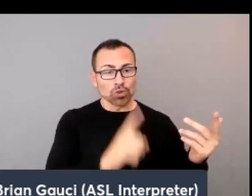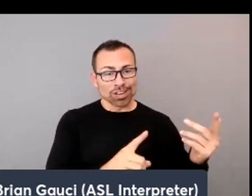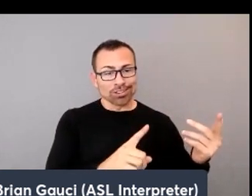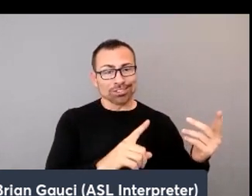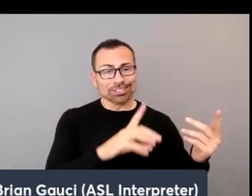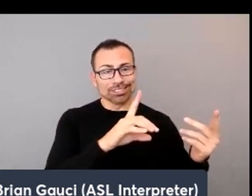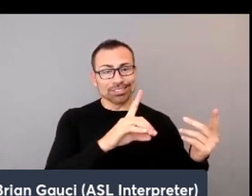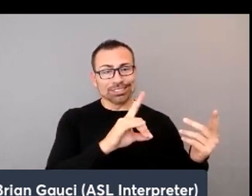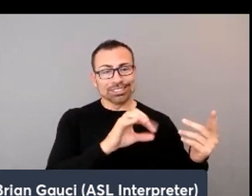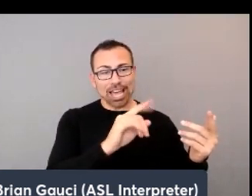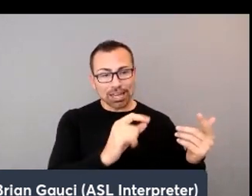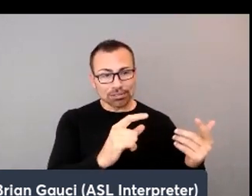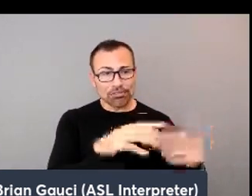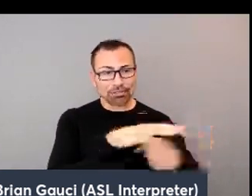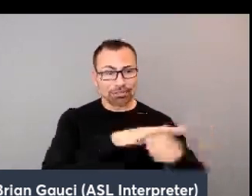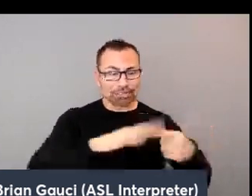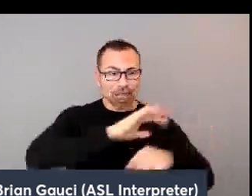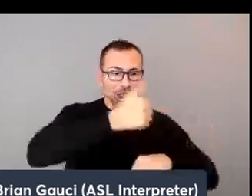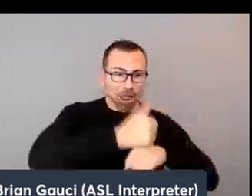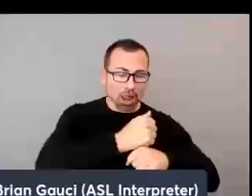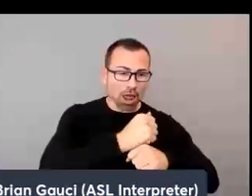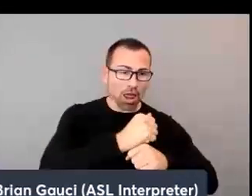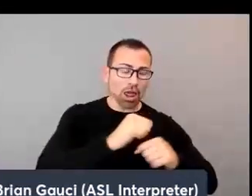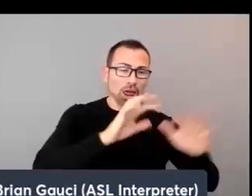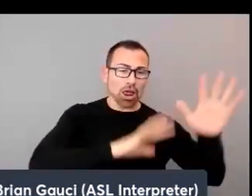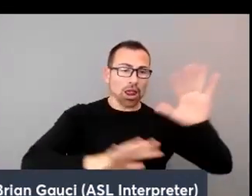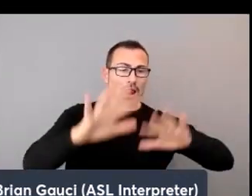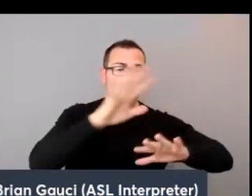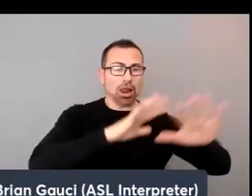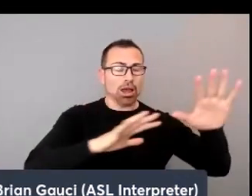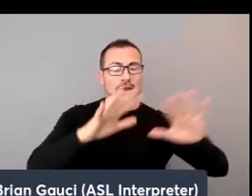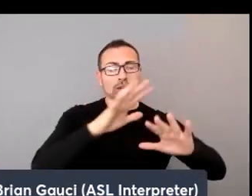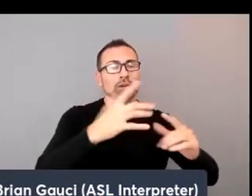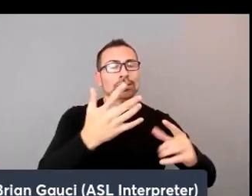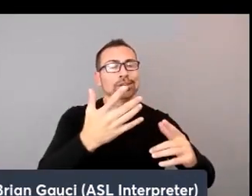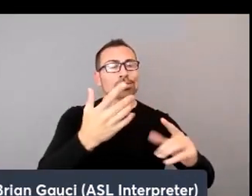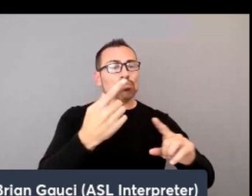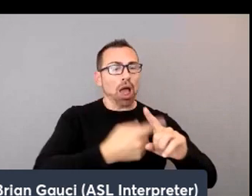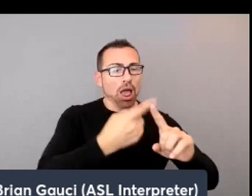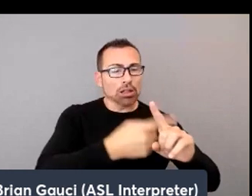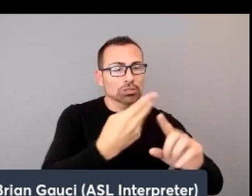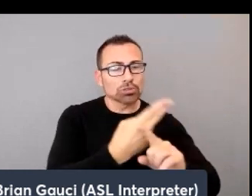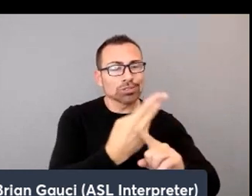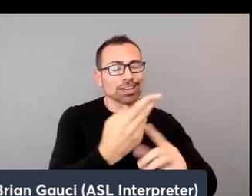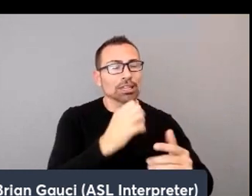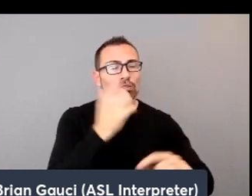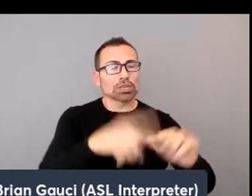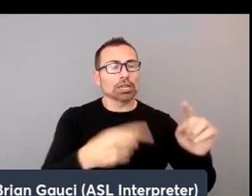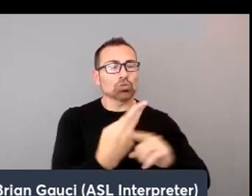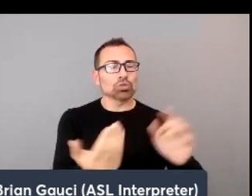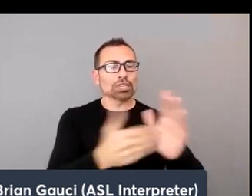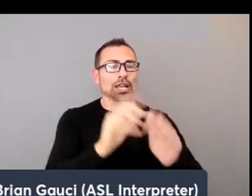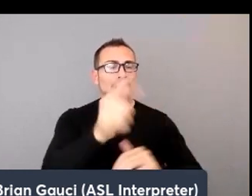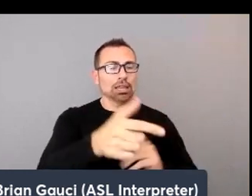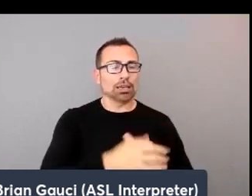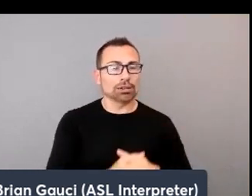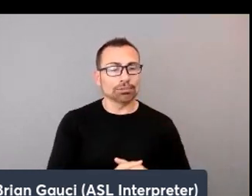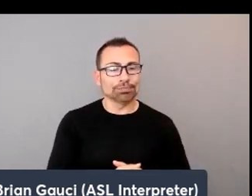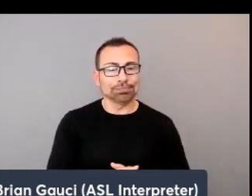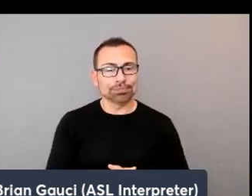end of the day. Well, Nyla, I heard too that you've got some things to show us as